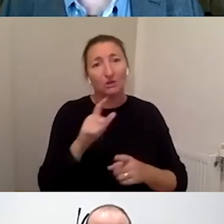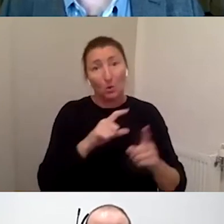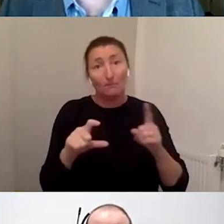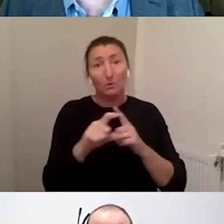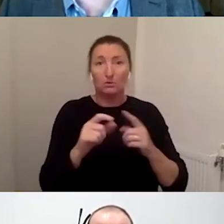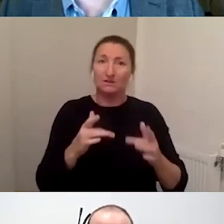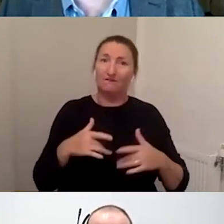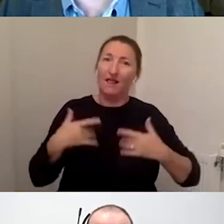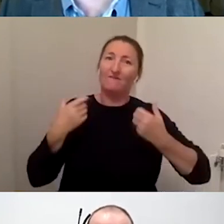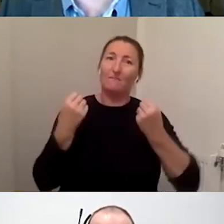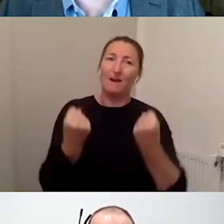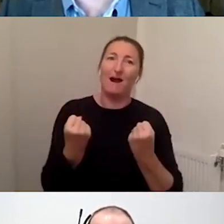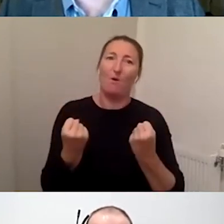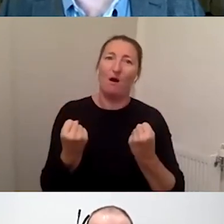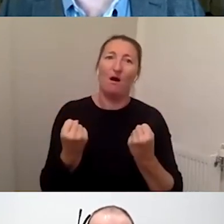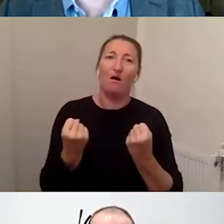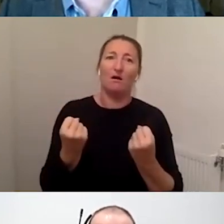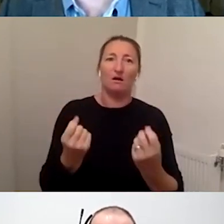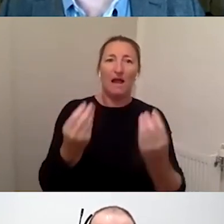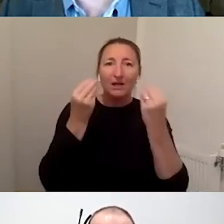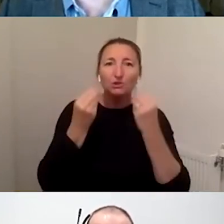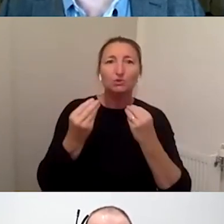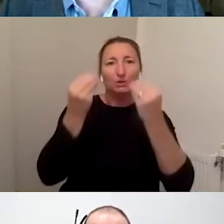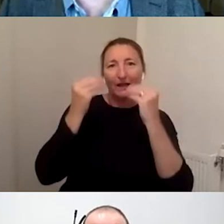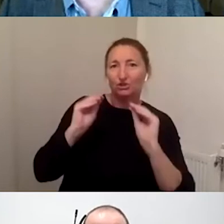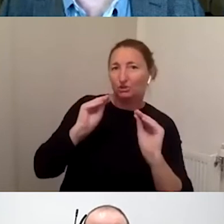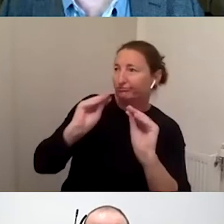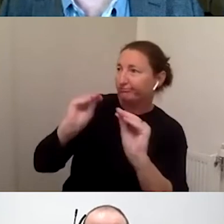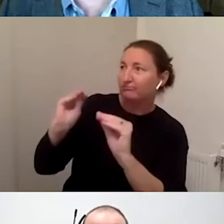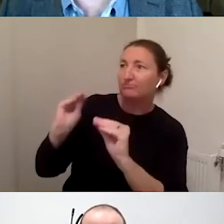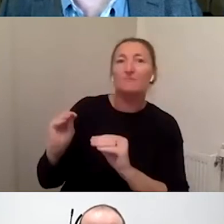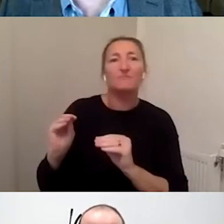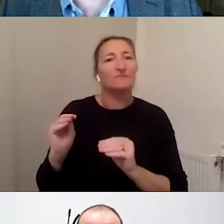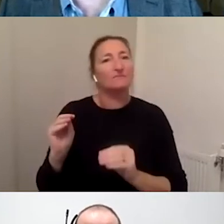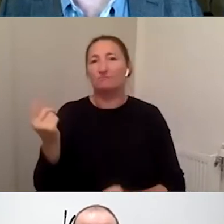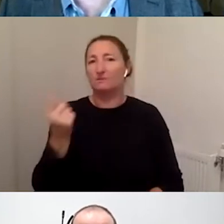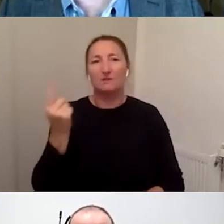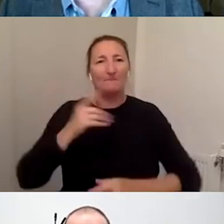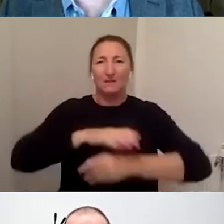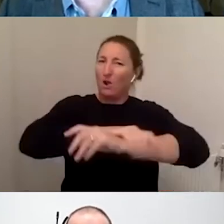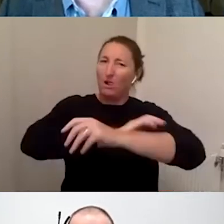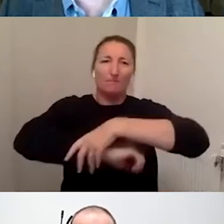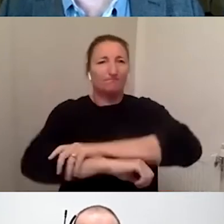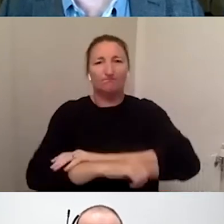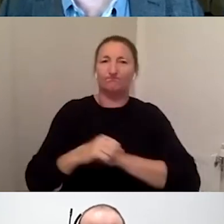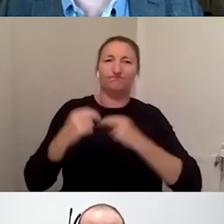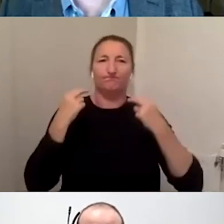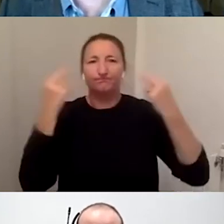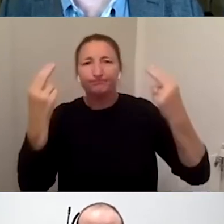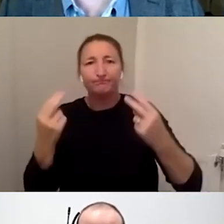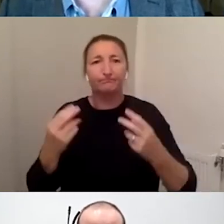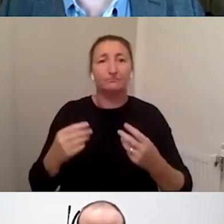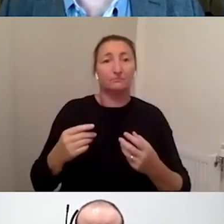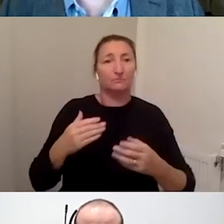by education. Show me the way, and you'll always find someone within your community who will make it happen. And I think that's what's happening here in Ireland. And a really